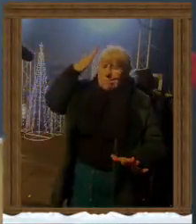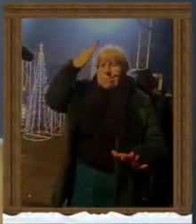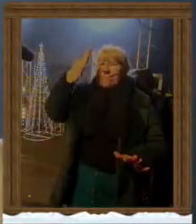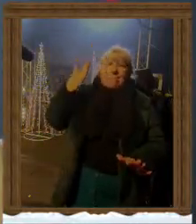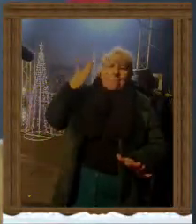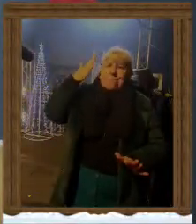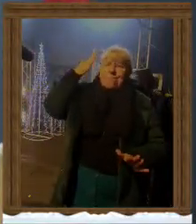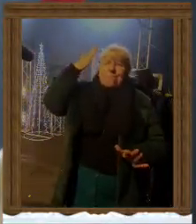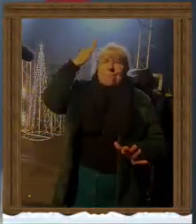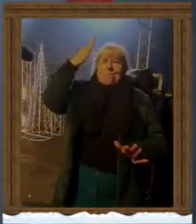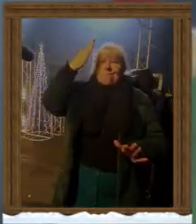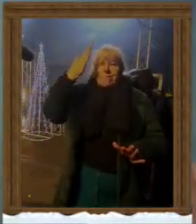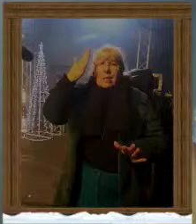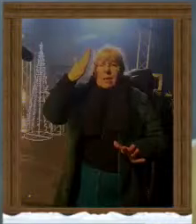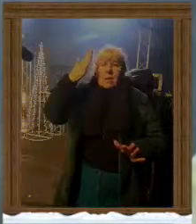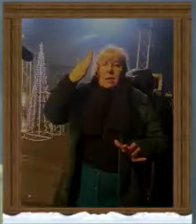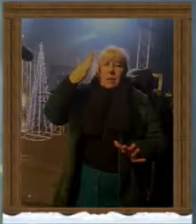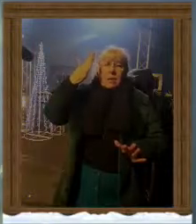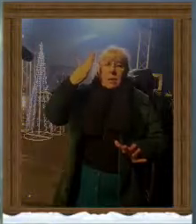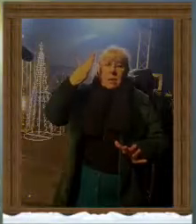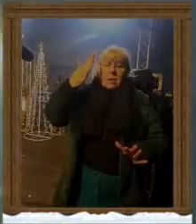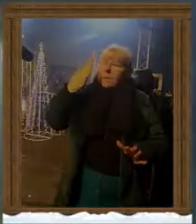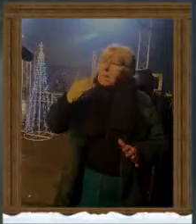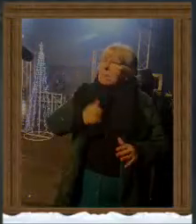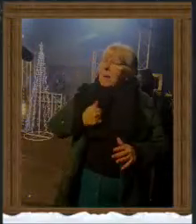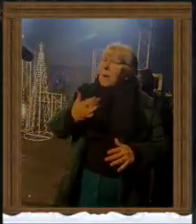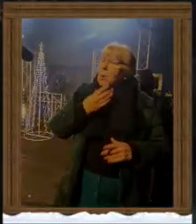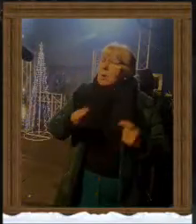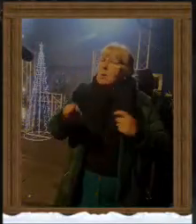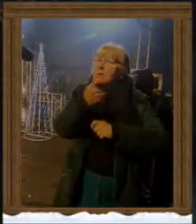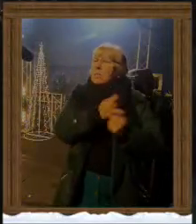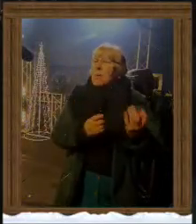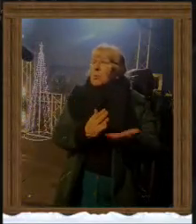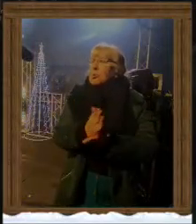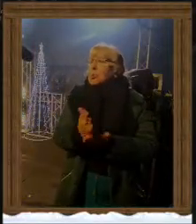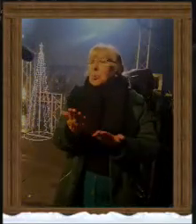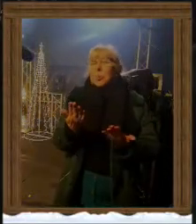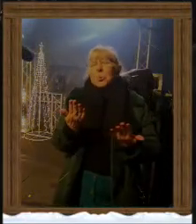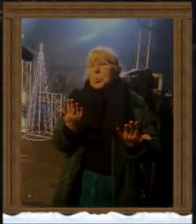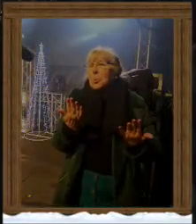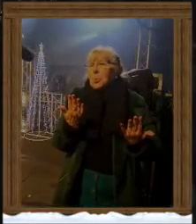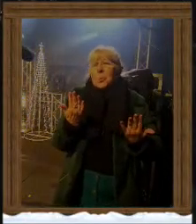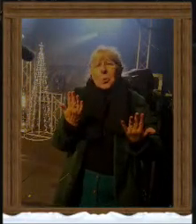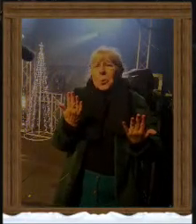ever know. May my wish come true.